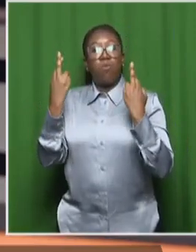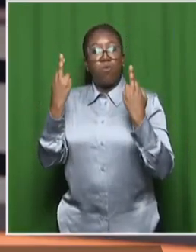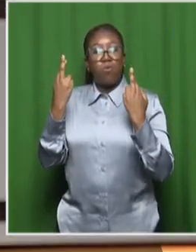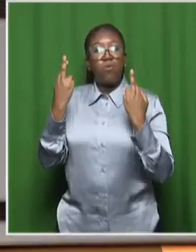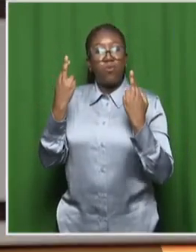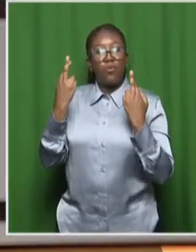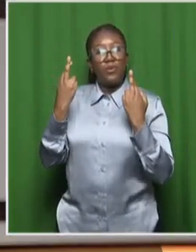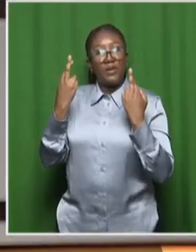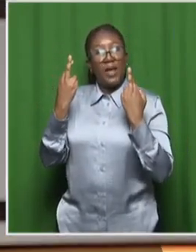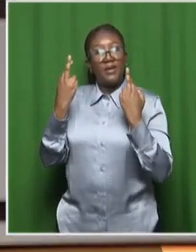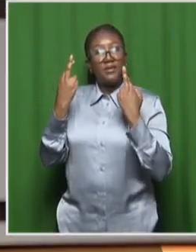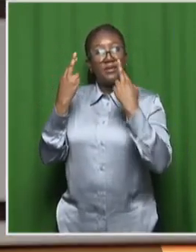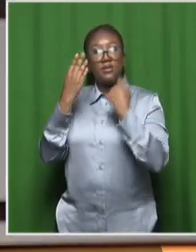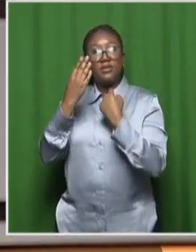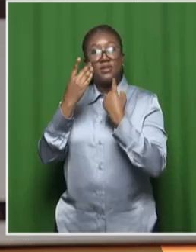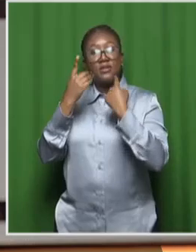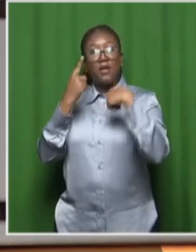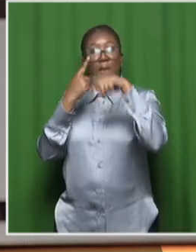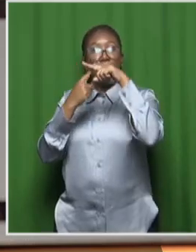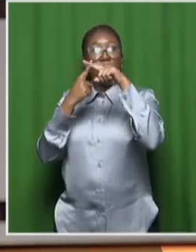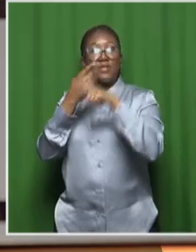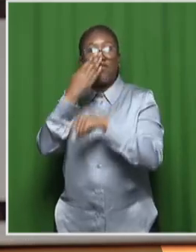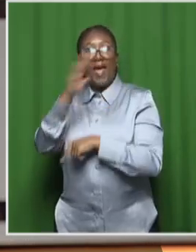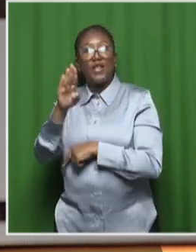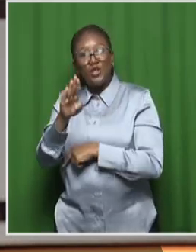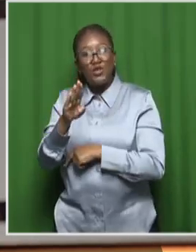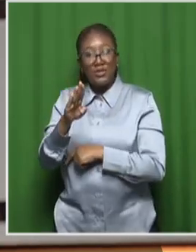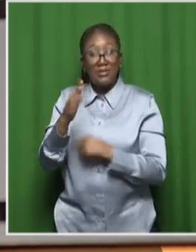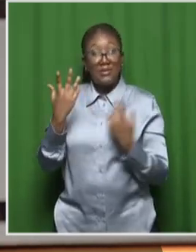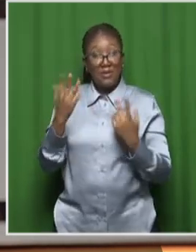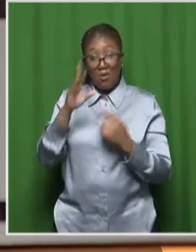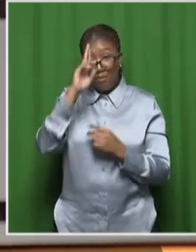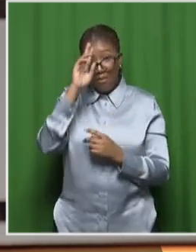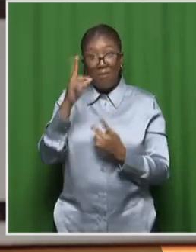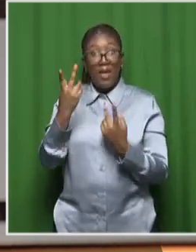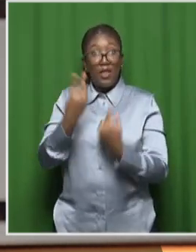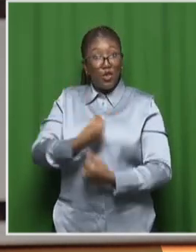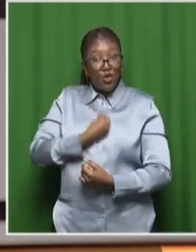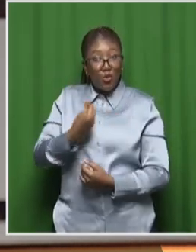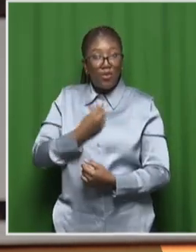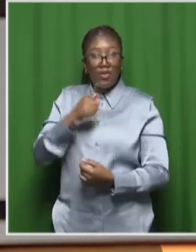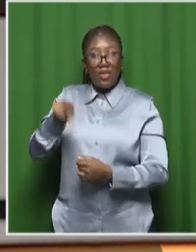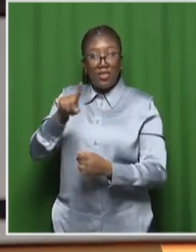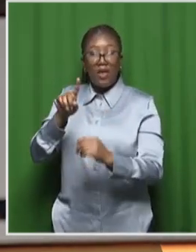hope is the young generation, because the young generation that, like my generation, we still have